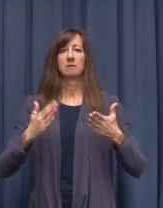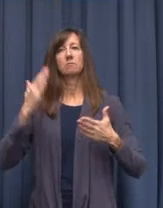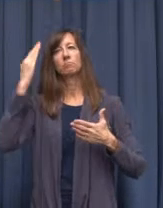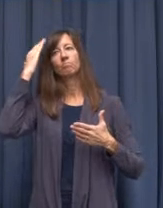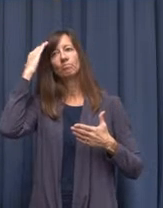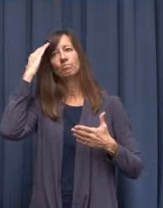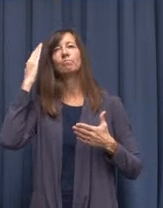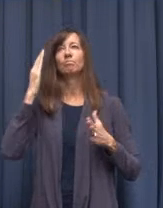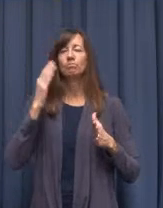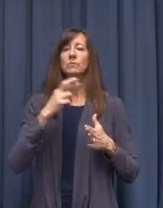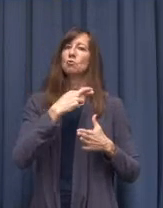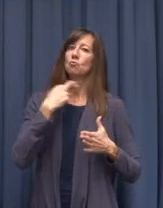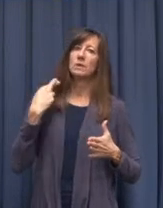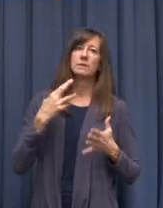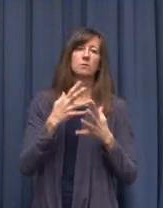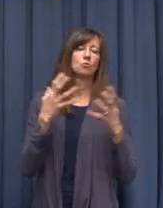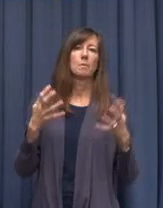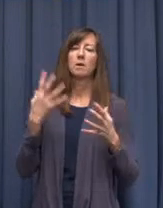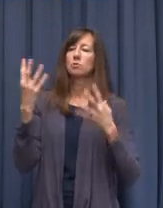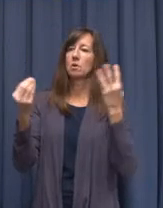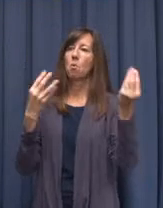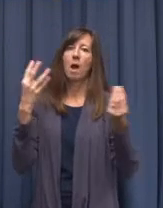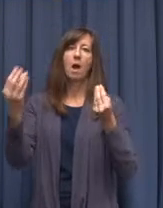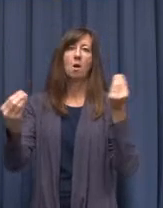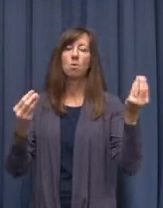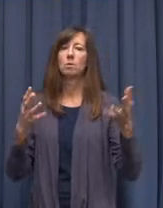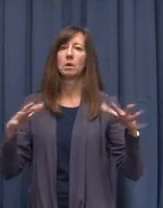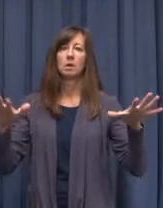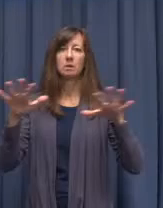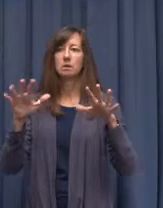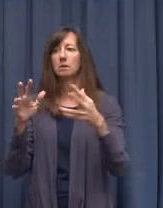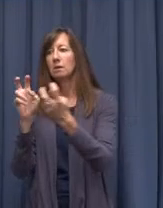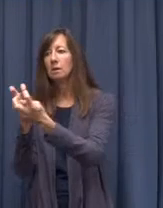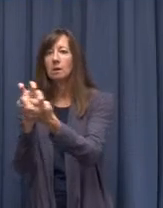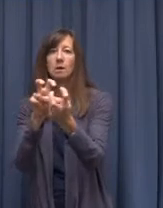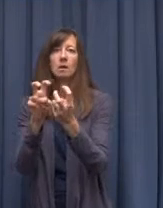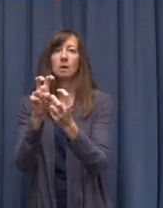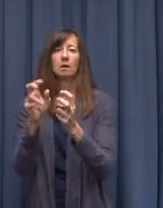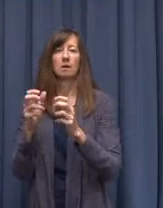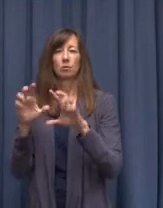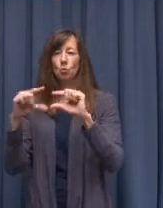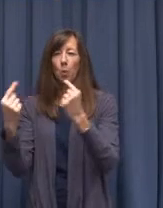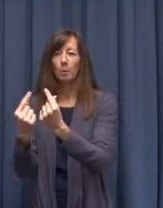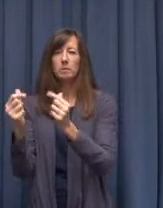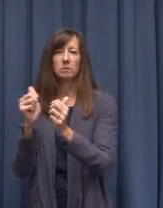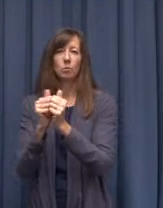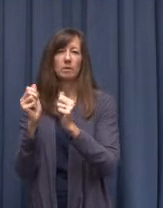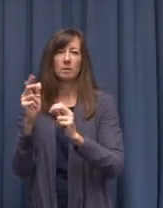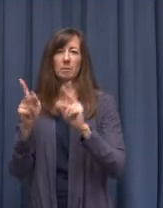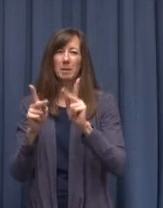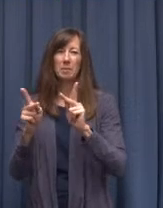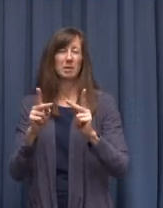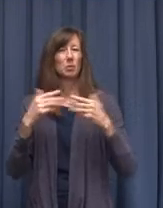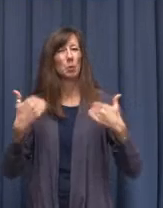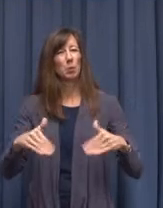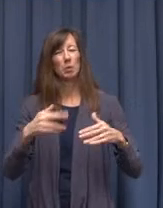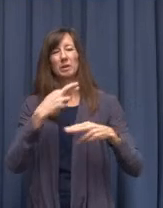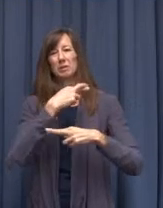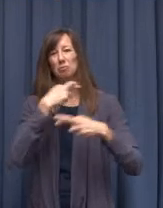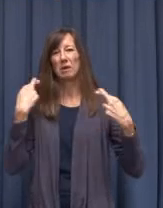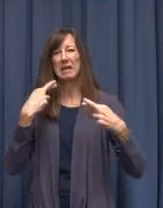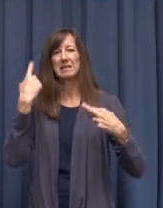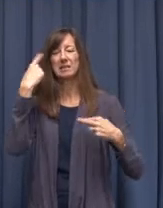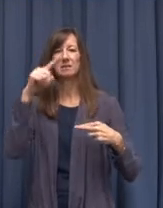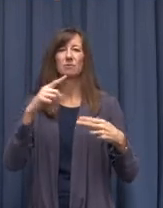those with health challenges, at greater risk, and it puts our whole community at risk. So I really ask you to just think about, do you